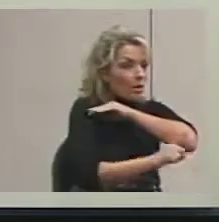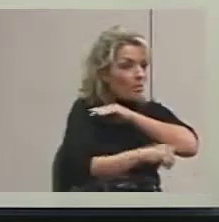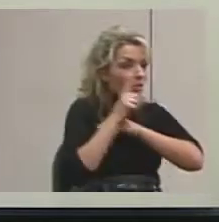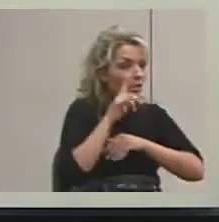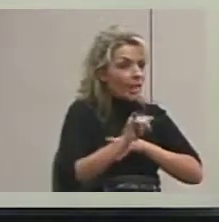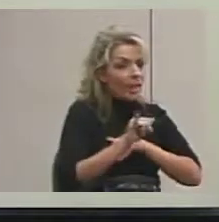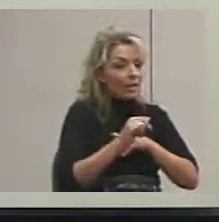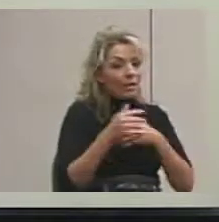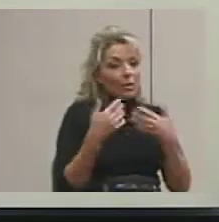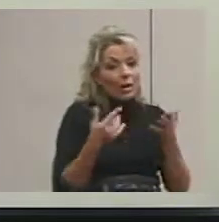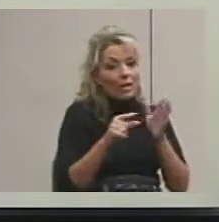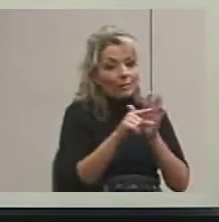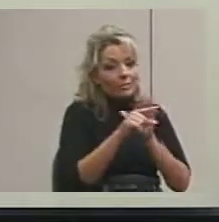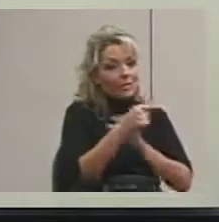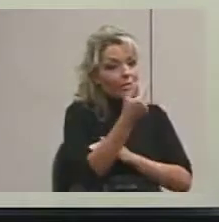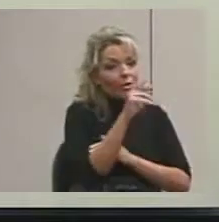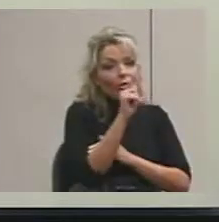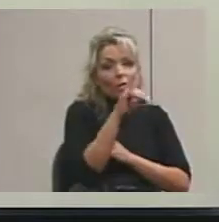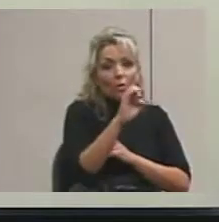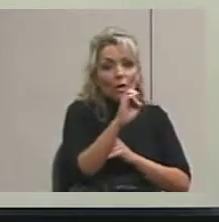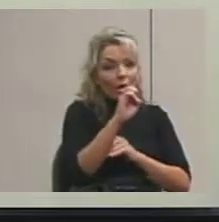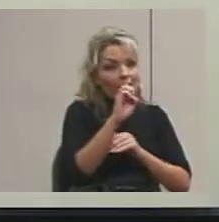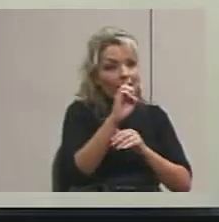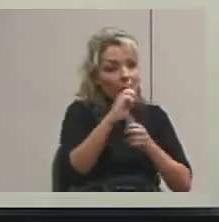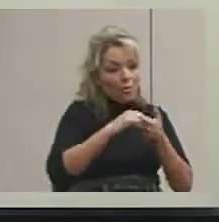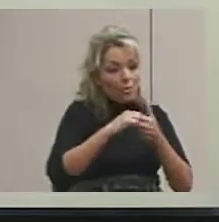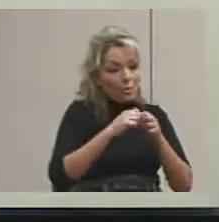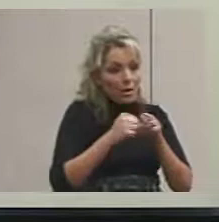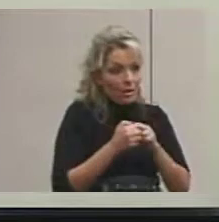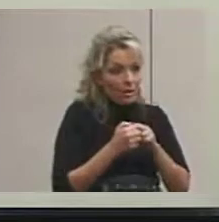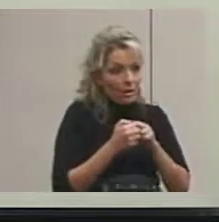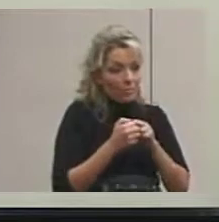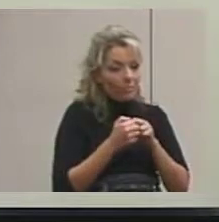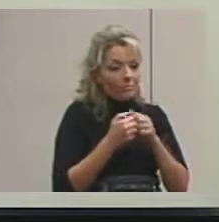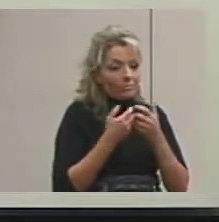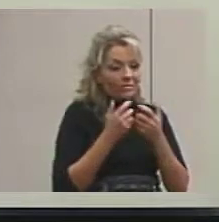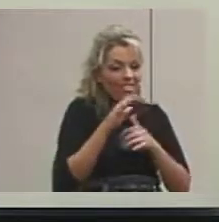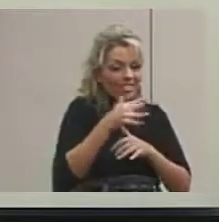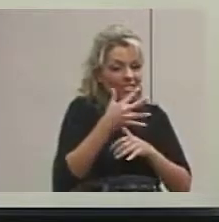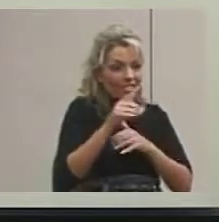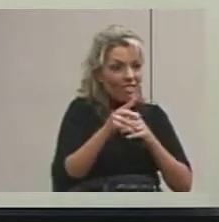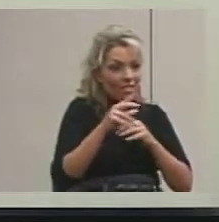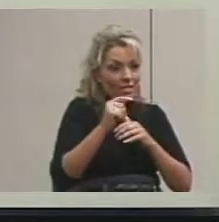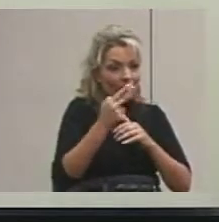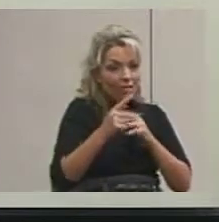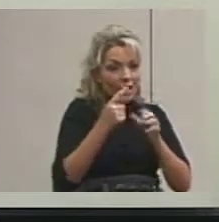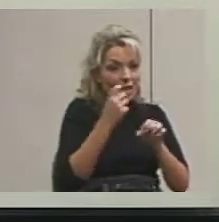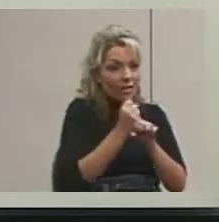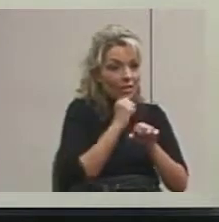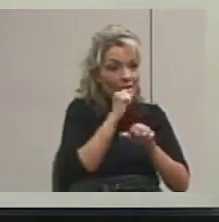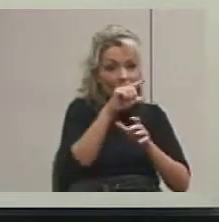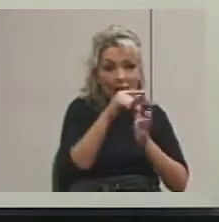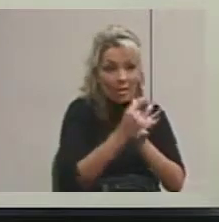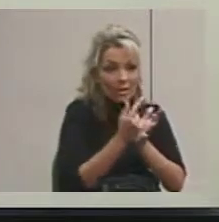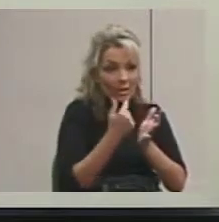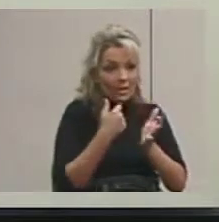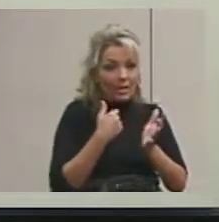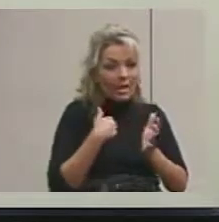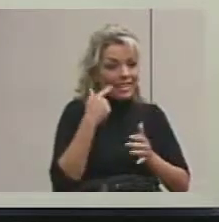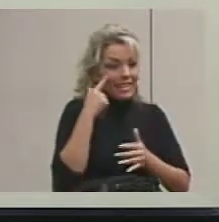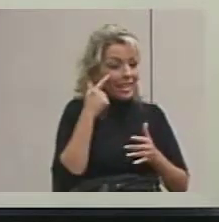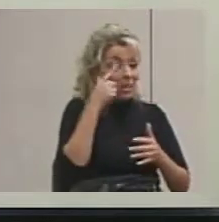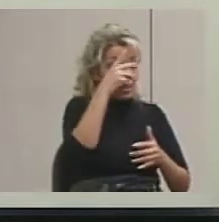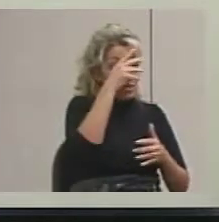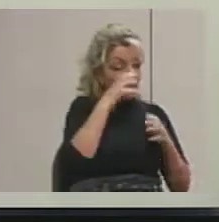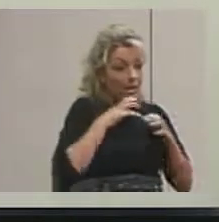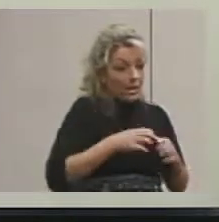grade issue, and here we are not graduating in possibly the 5th year. You know, that's why we think maybe leaving high school is very scary. It's